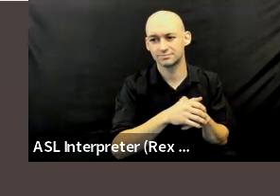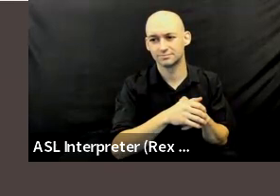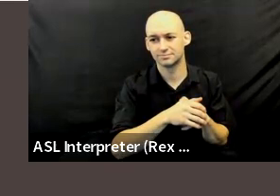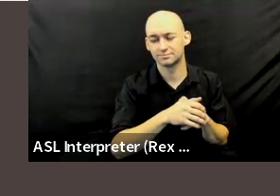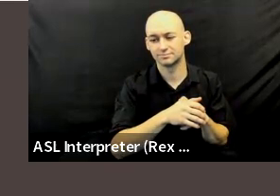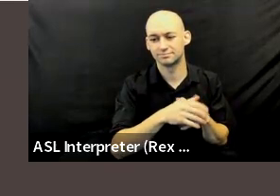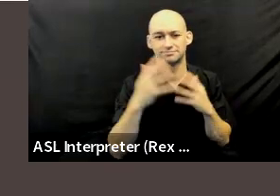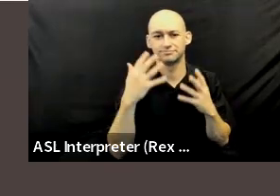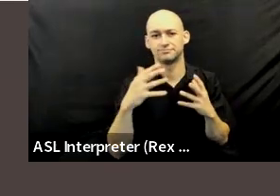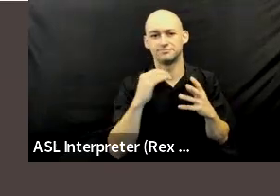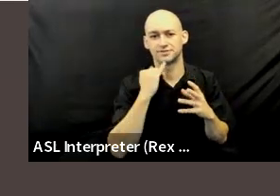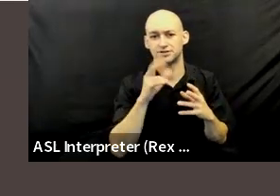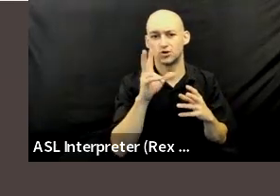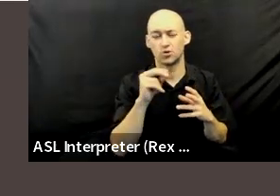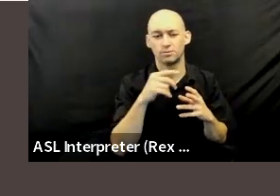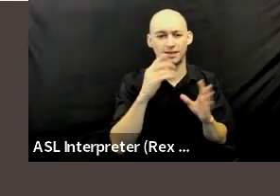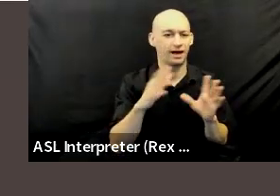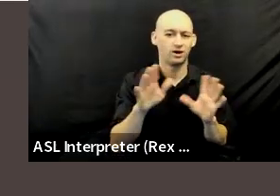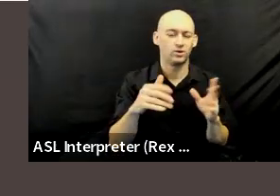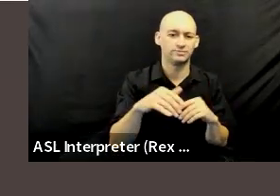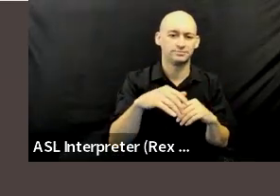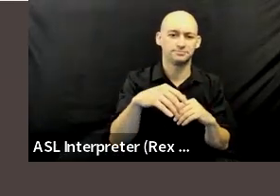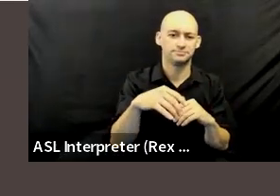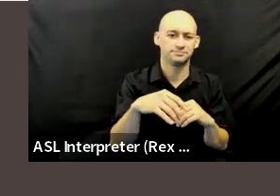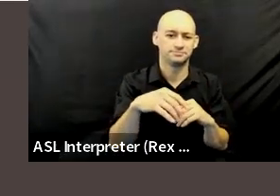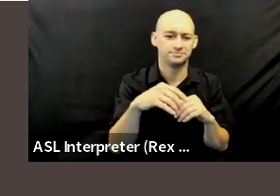Fortunately, there was no public anyhow.